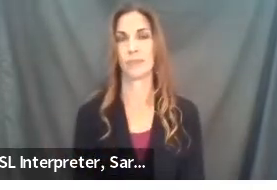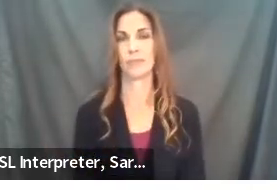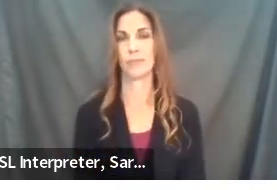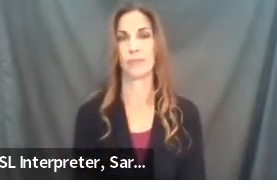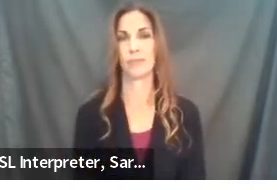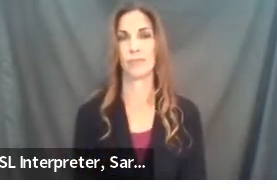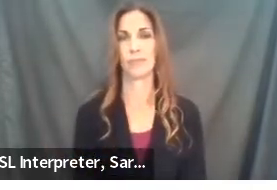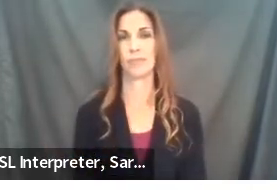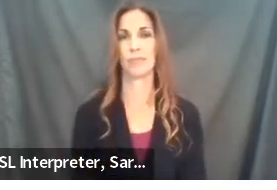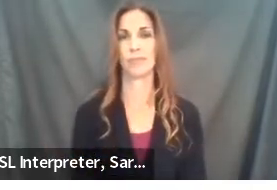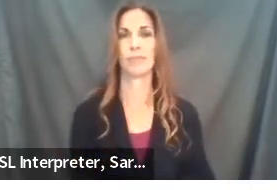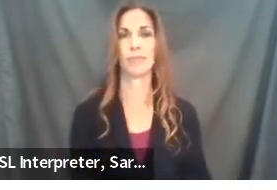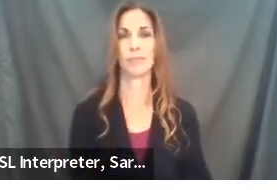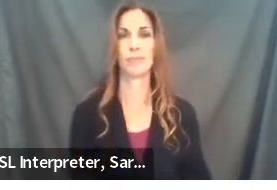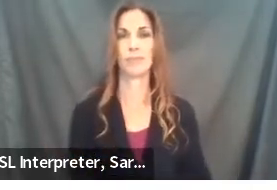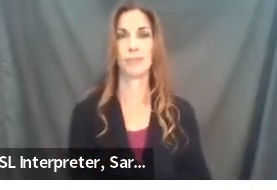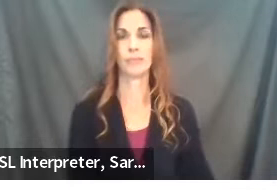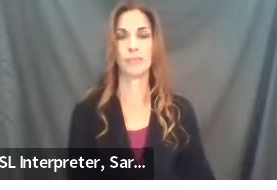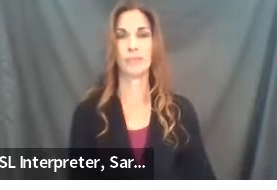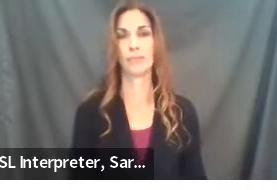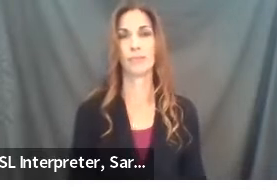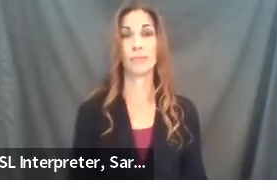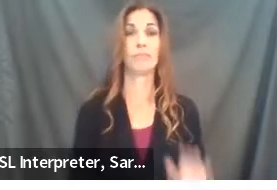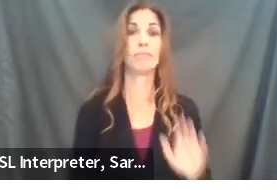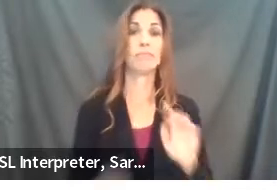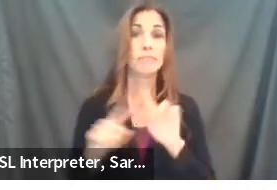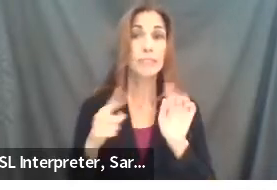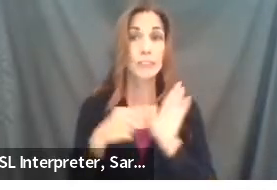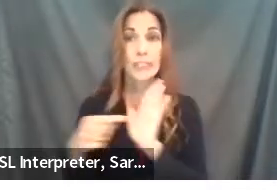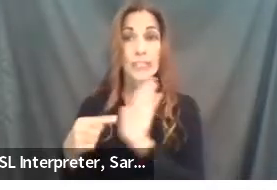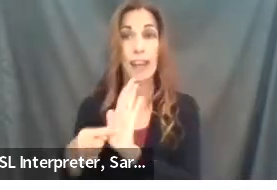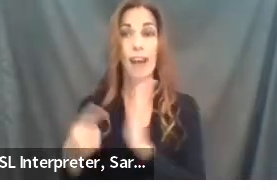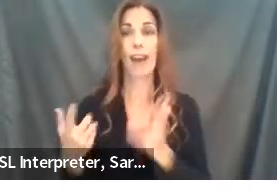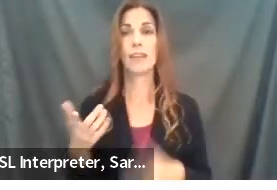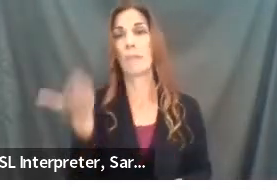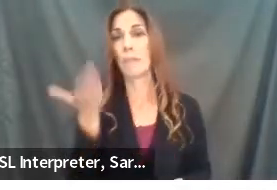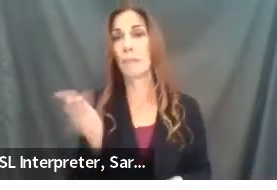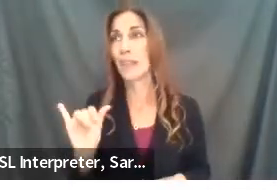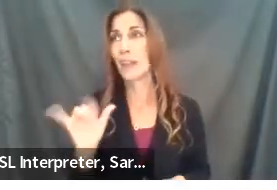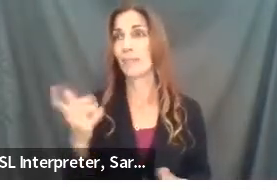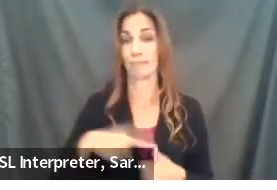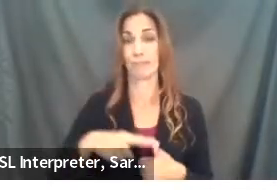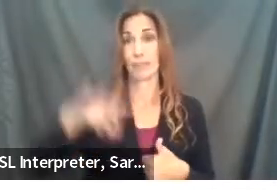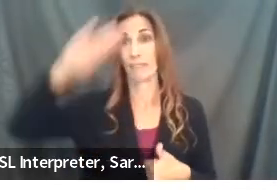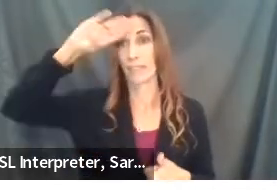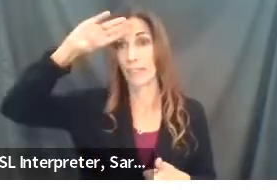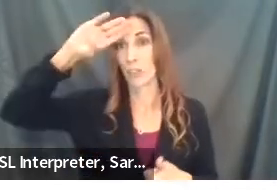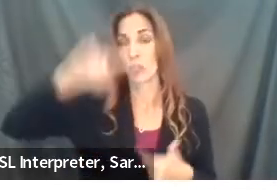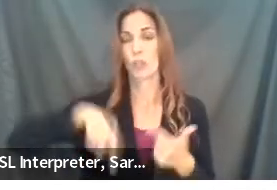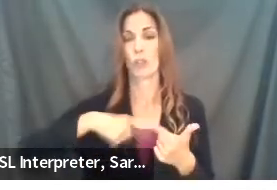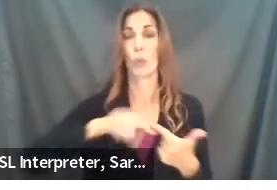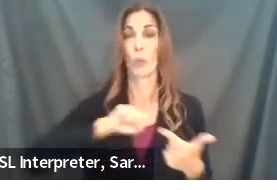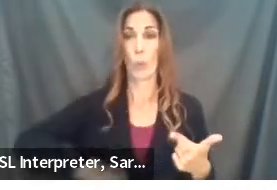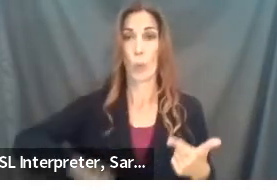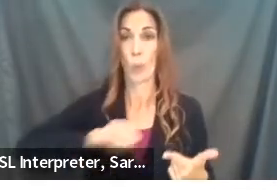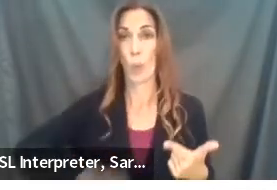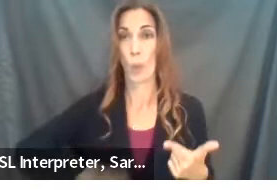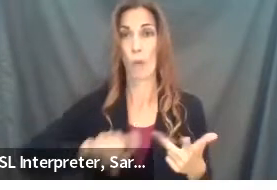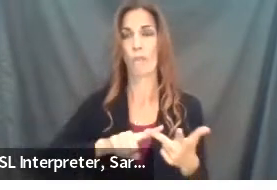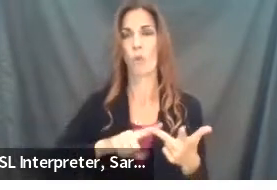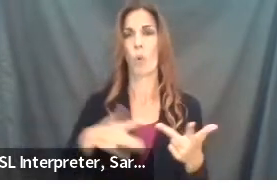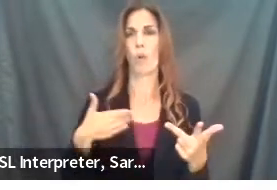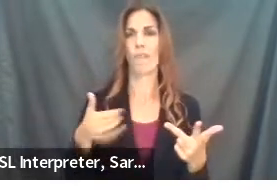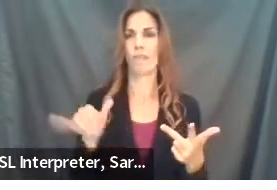These signs and symptoms are fever, coughing, or cold-like